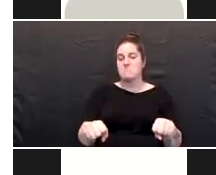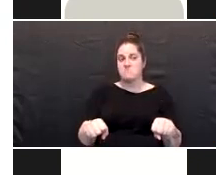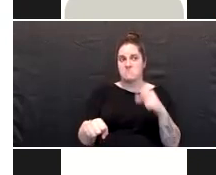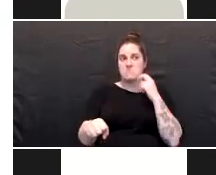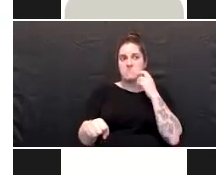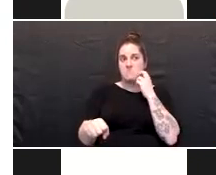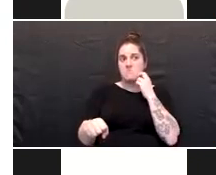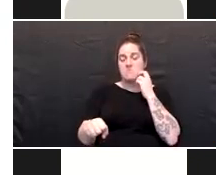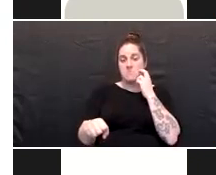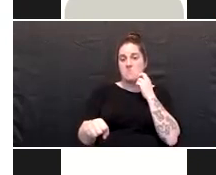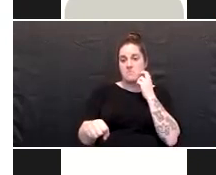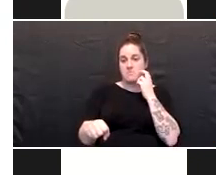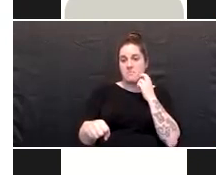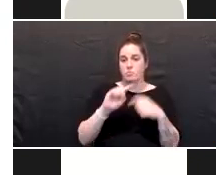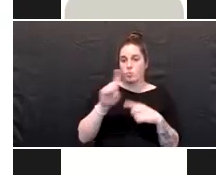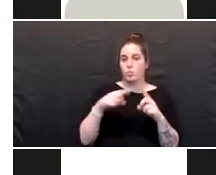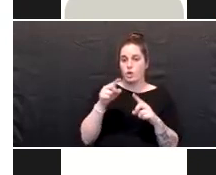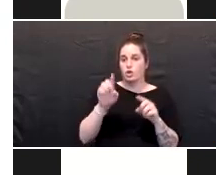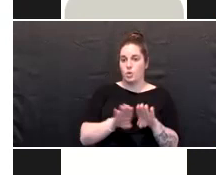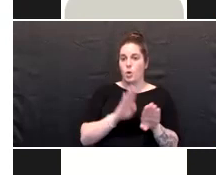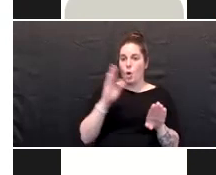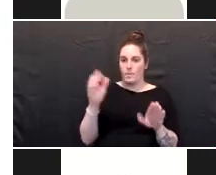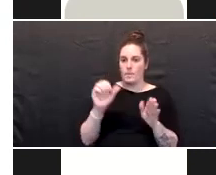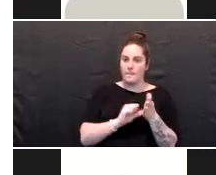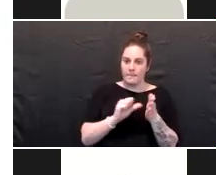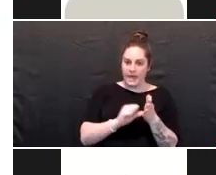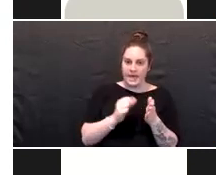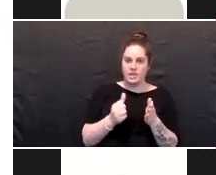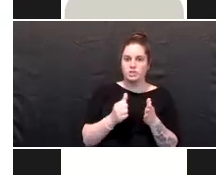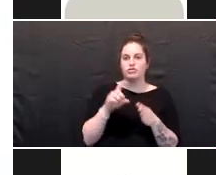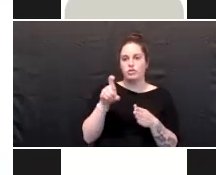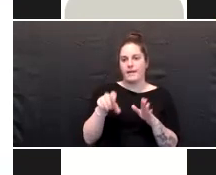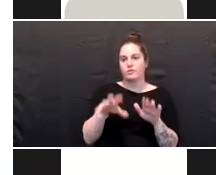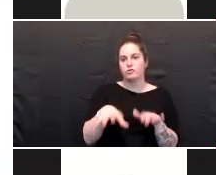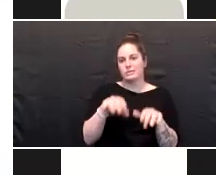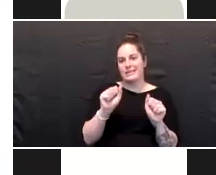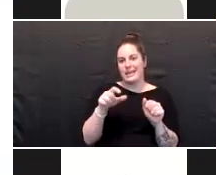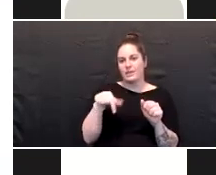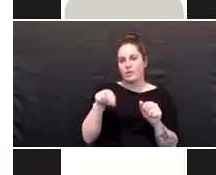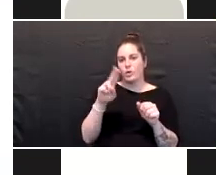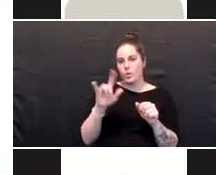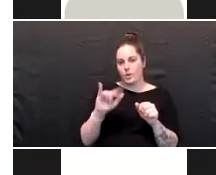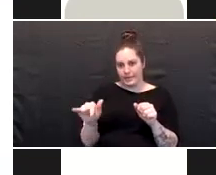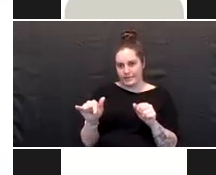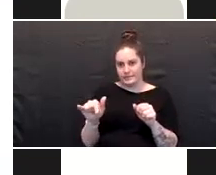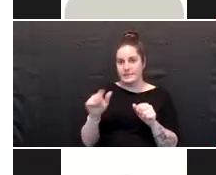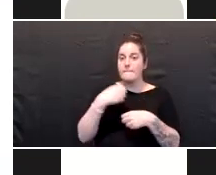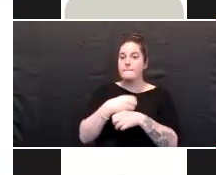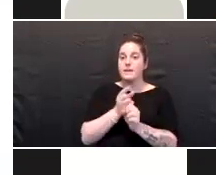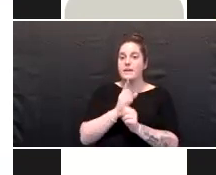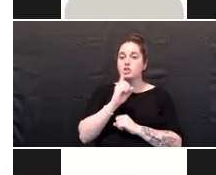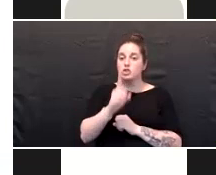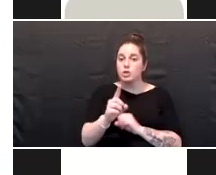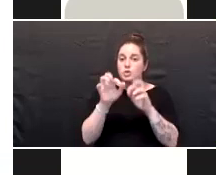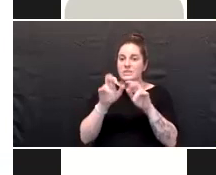that introductory page, all you have to do is take the quiz and make sure you type your work, not